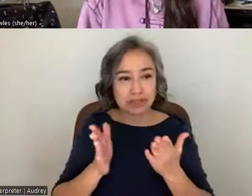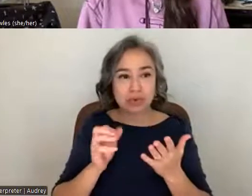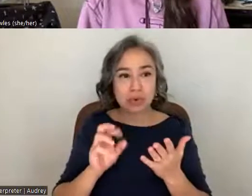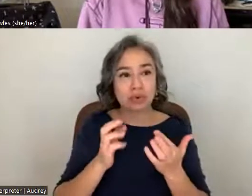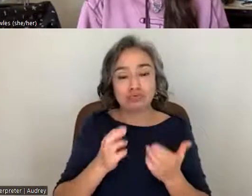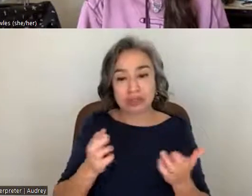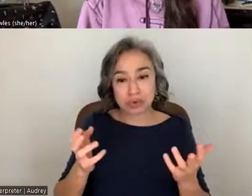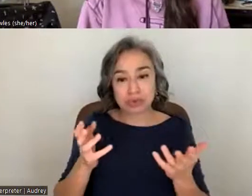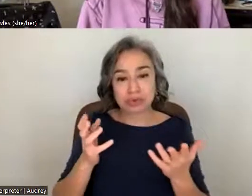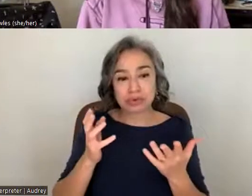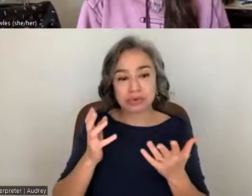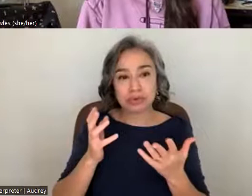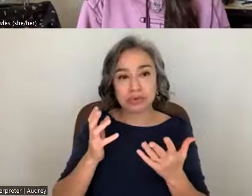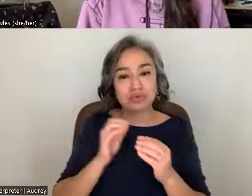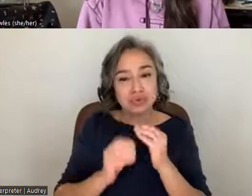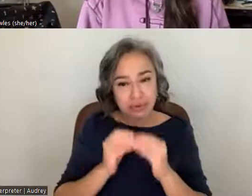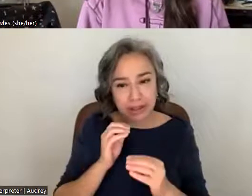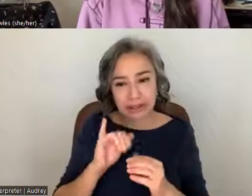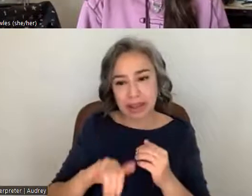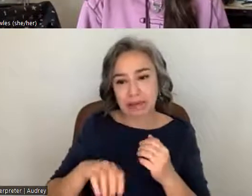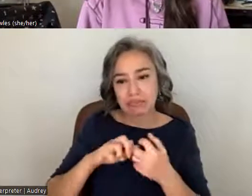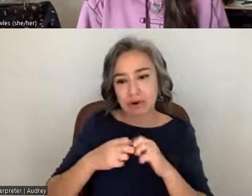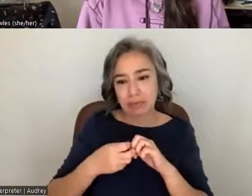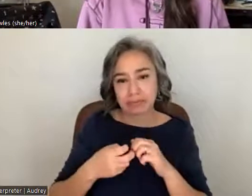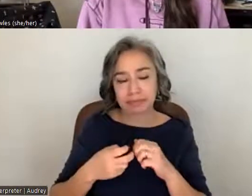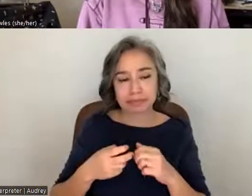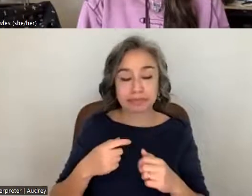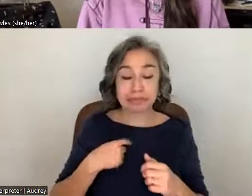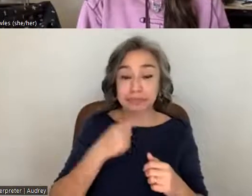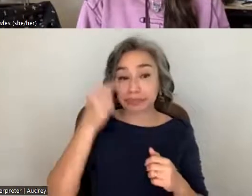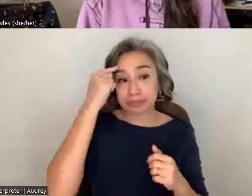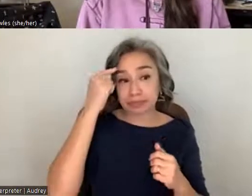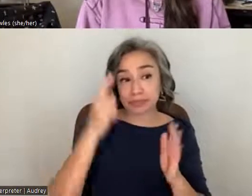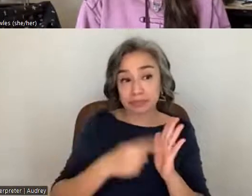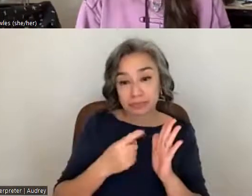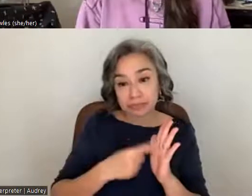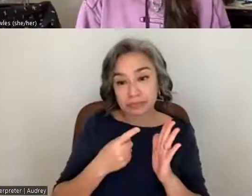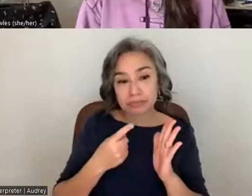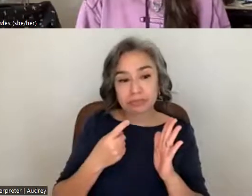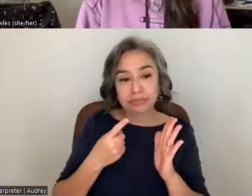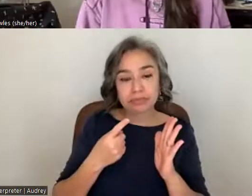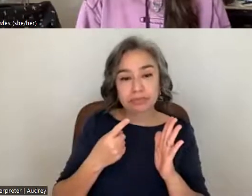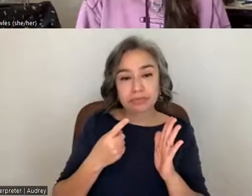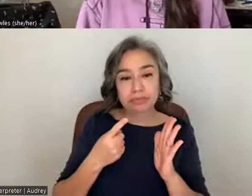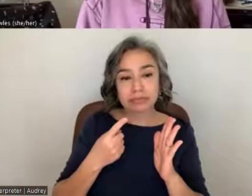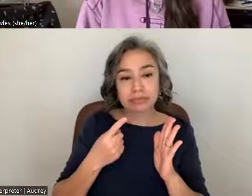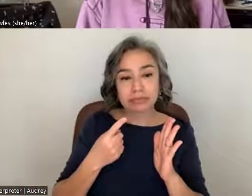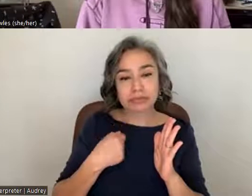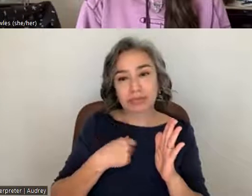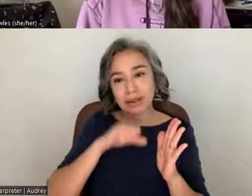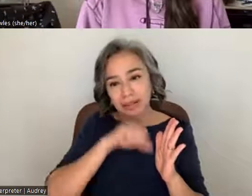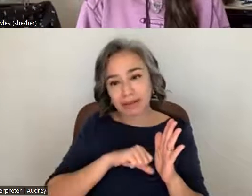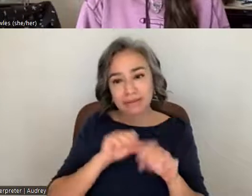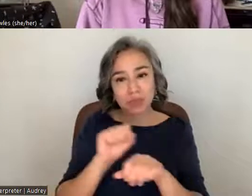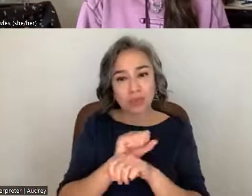resources to correct the problem. And I think that sometimes, and I love working with